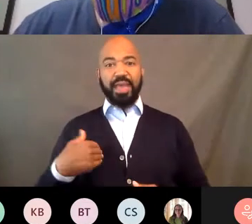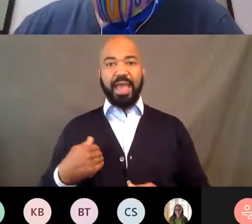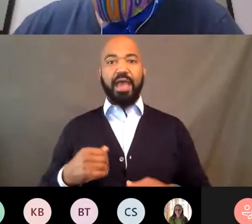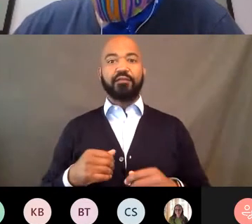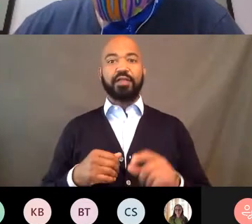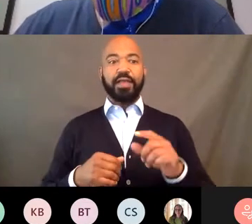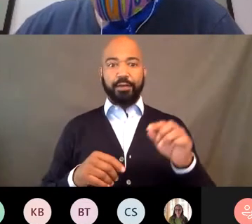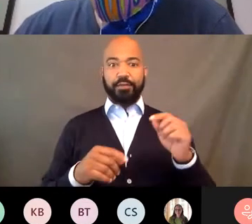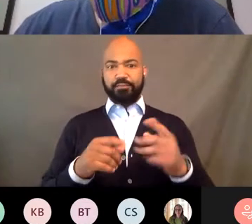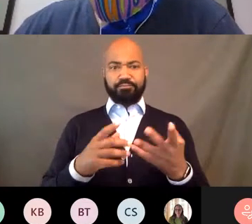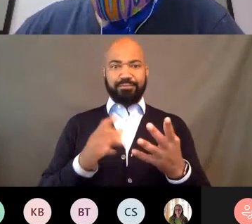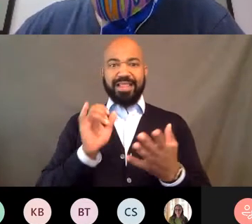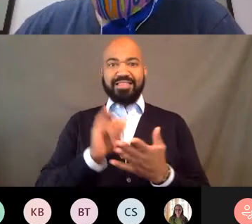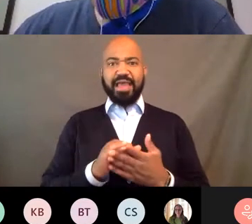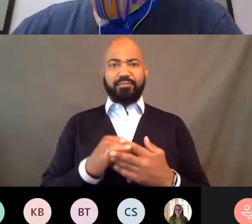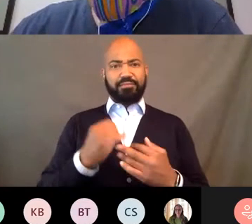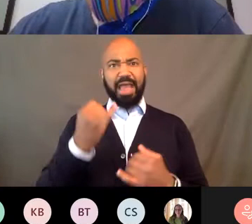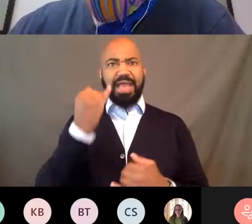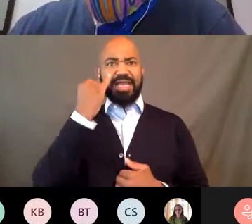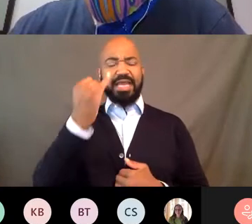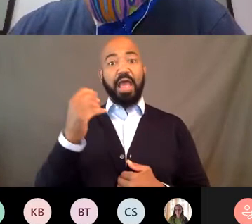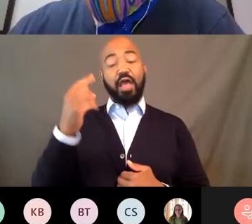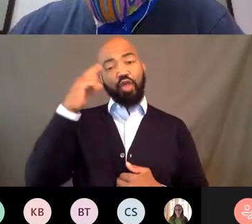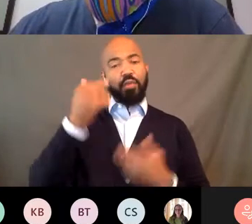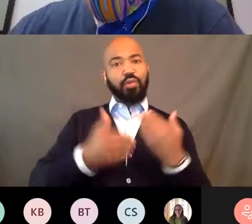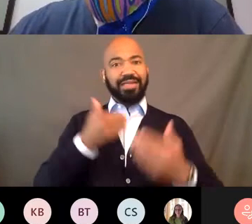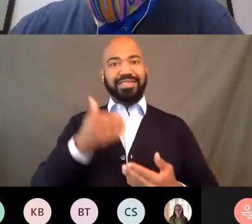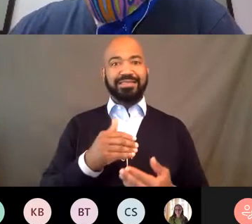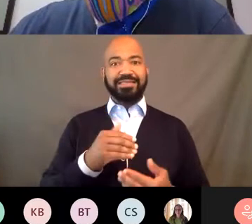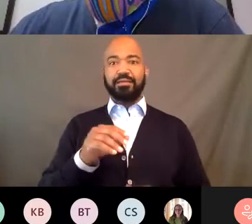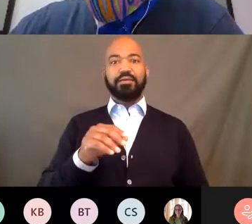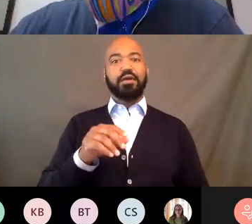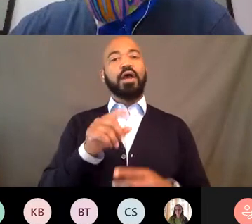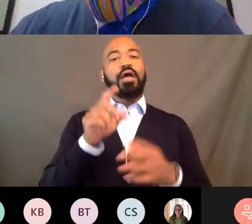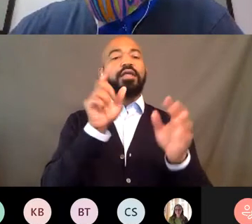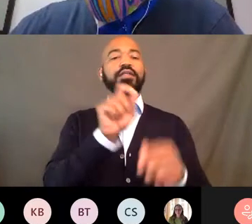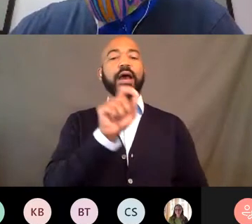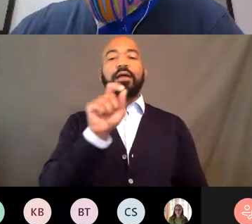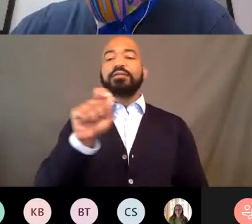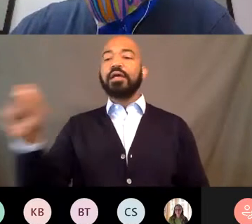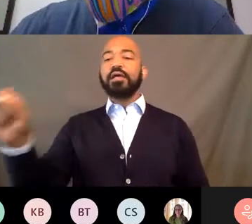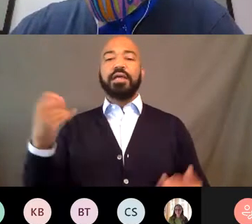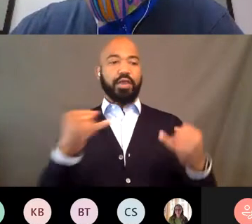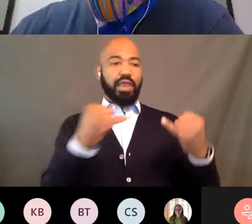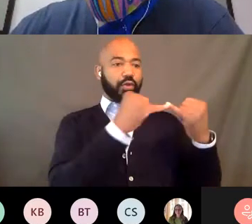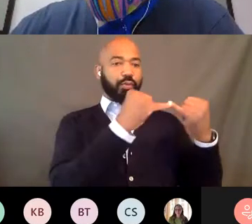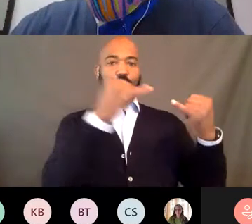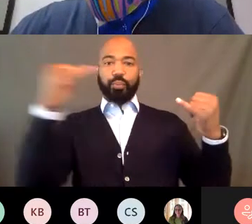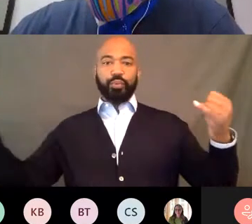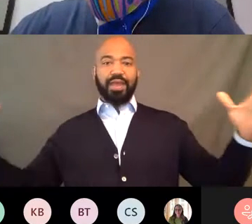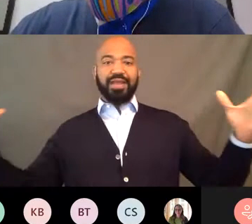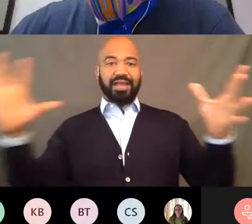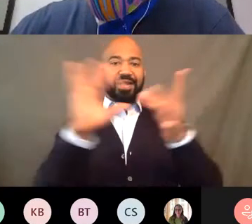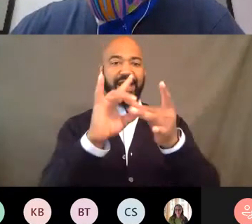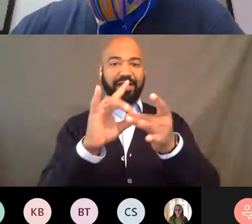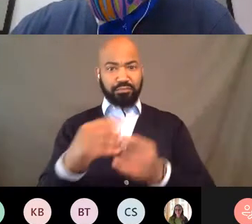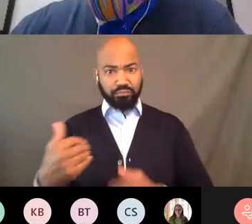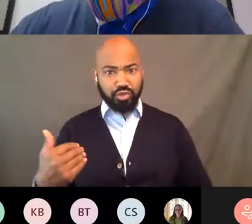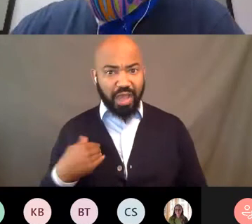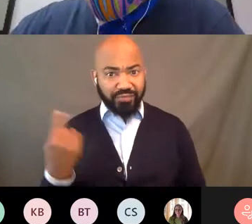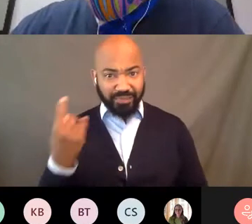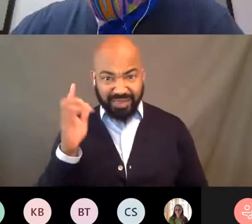clearly in a summarization, or maybe it's in your full report. But I do